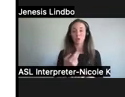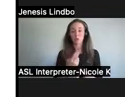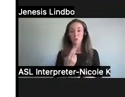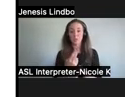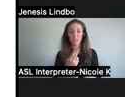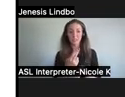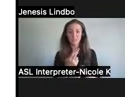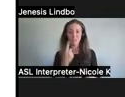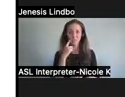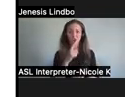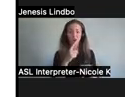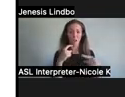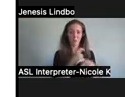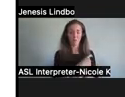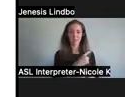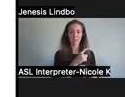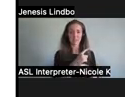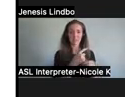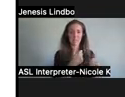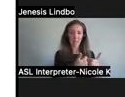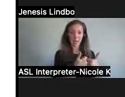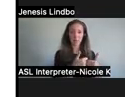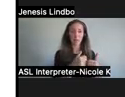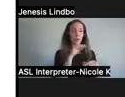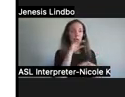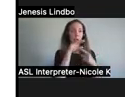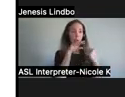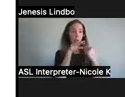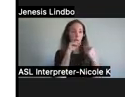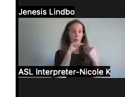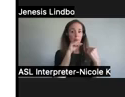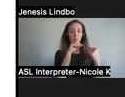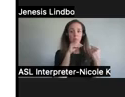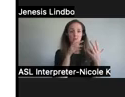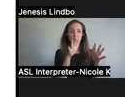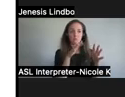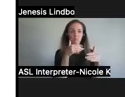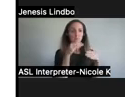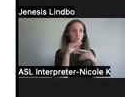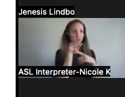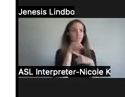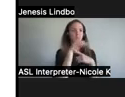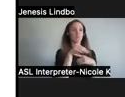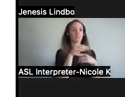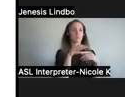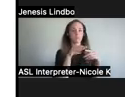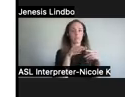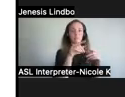pretty complex video games, just moving the joystick with their head and sipping and puffing into it. So the quad stick is